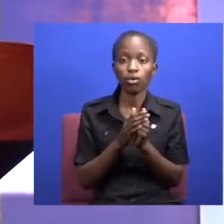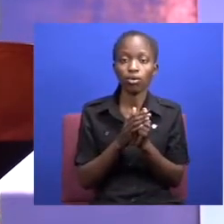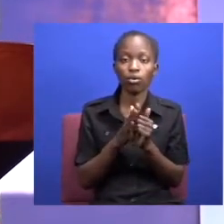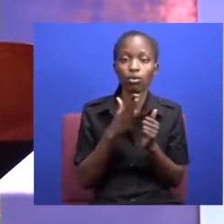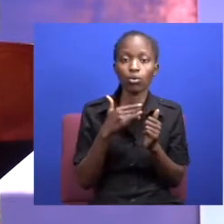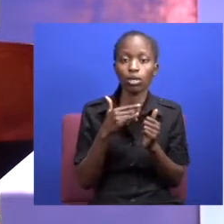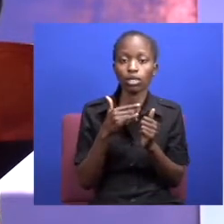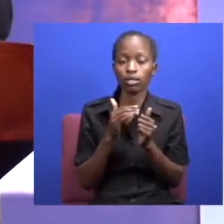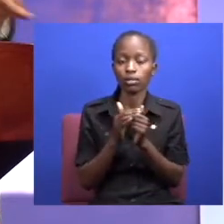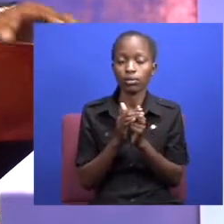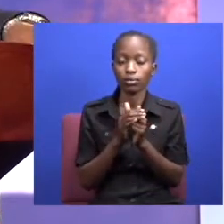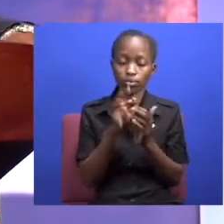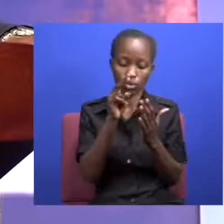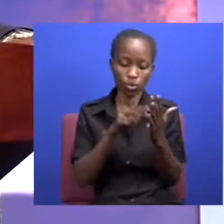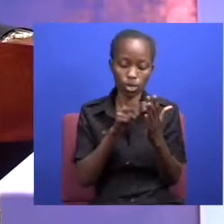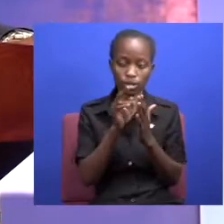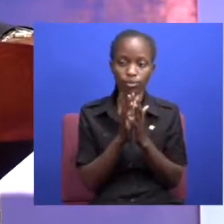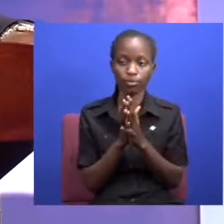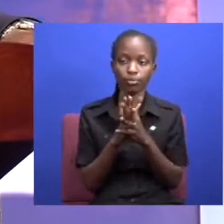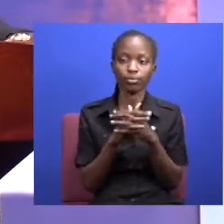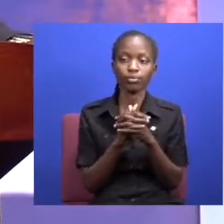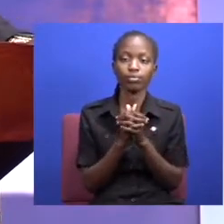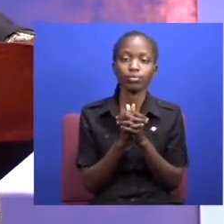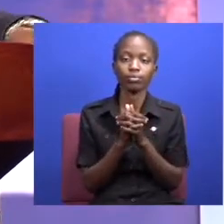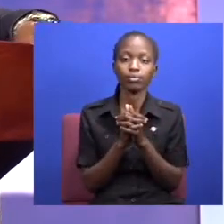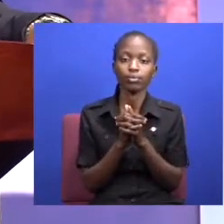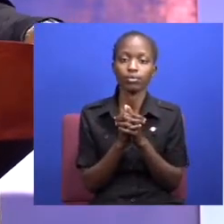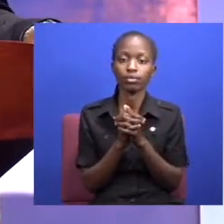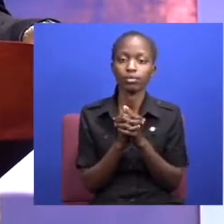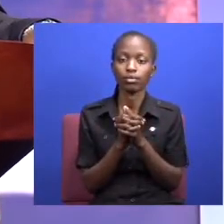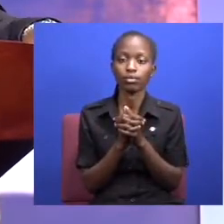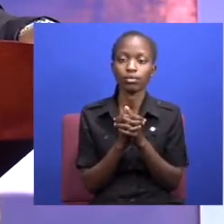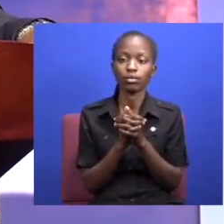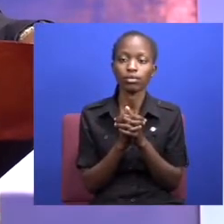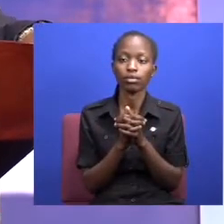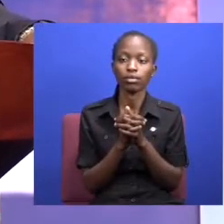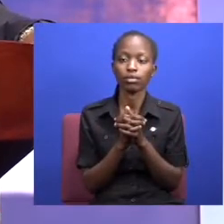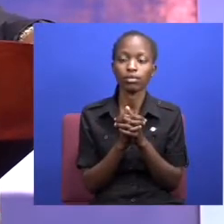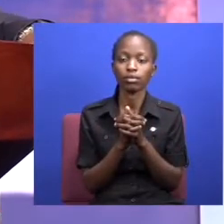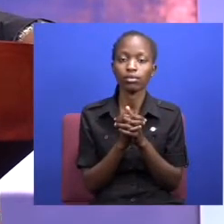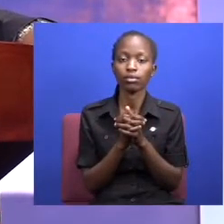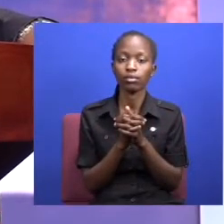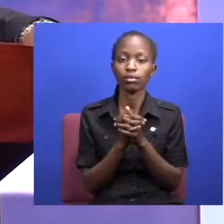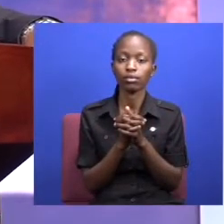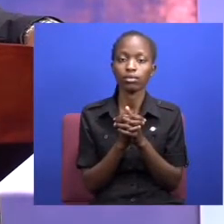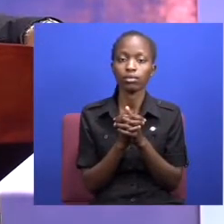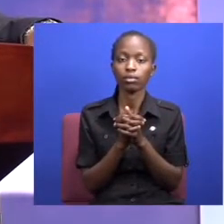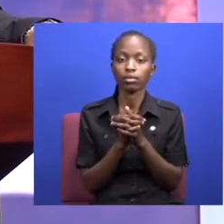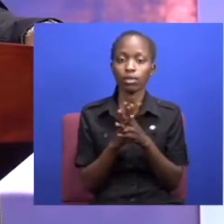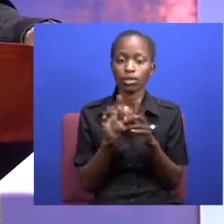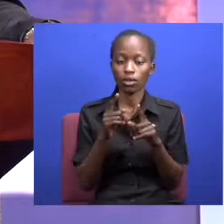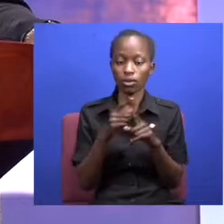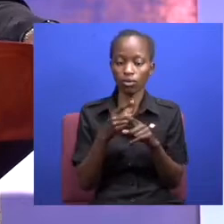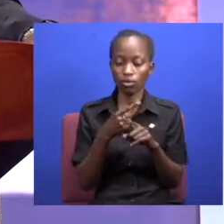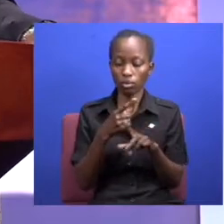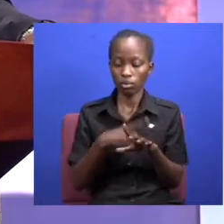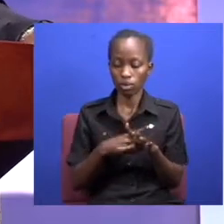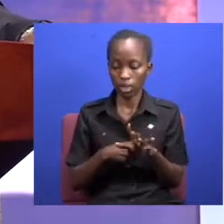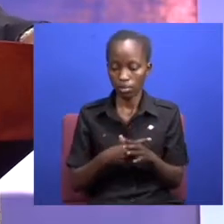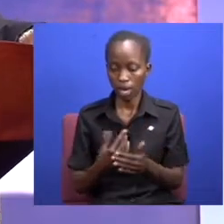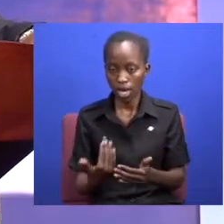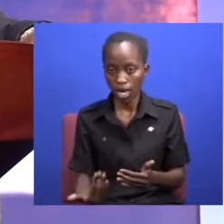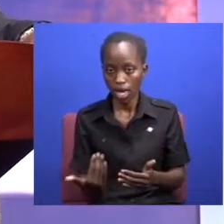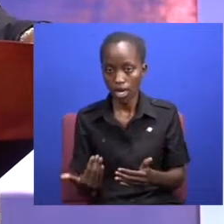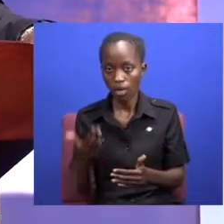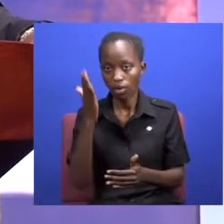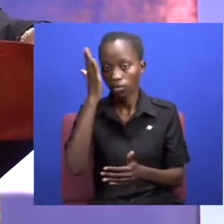to 17. This is what the Bible says. 2 Timothy chapter 3, verse 15. From childhood, you have